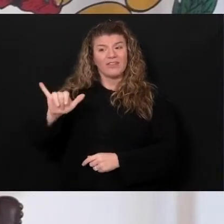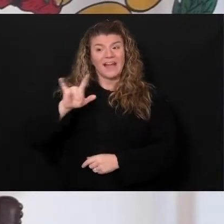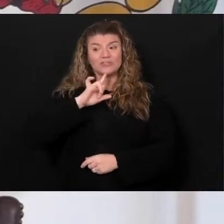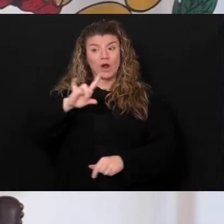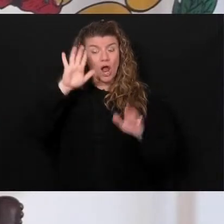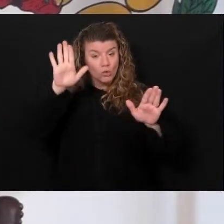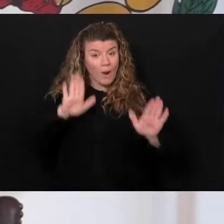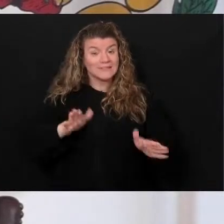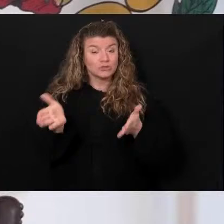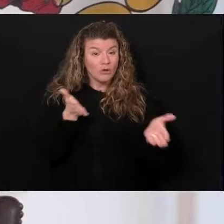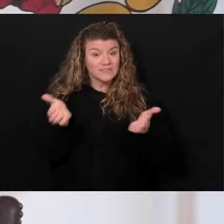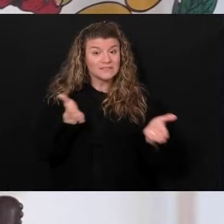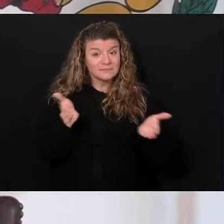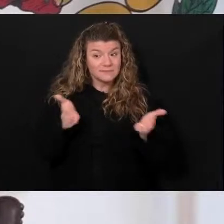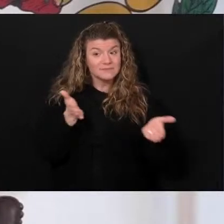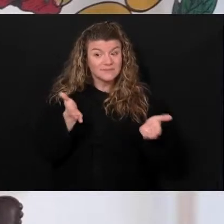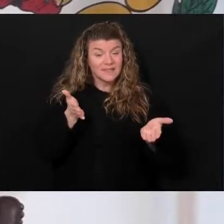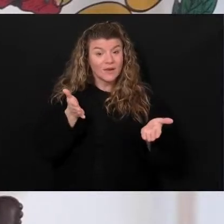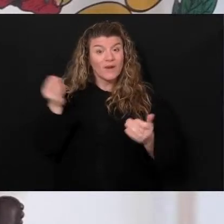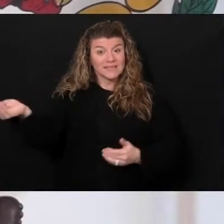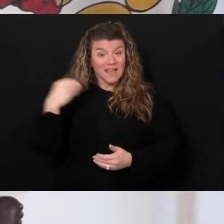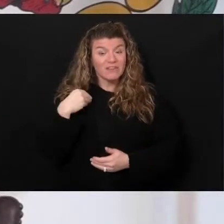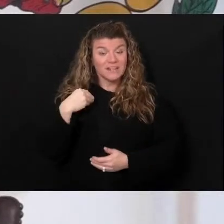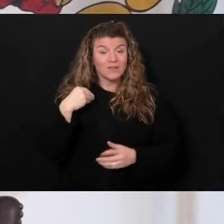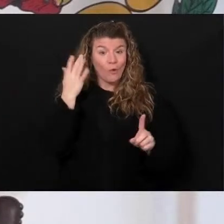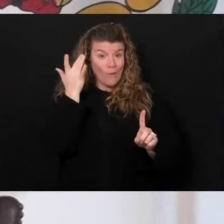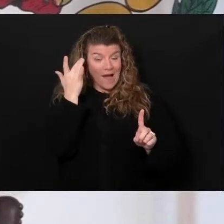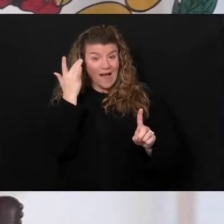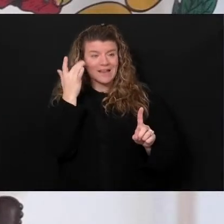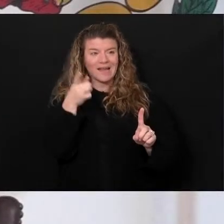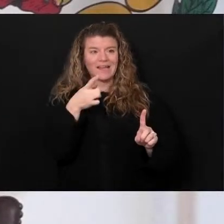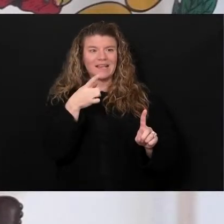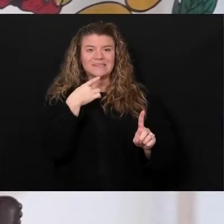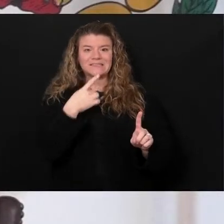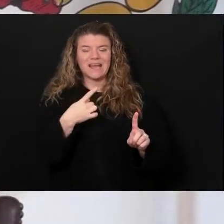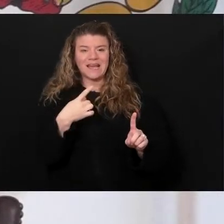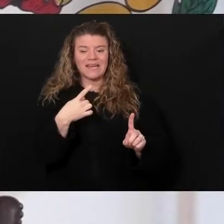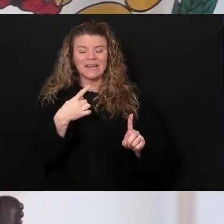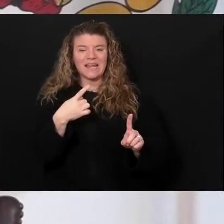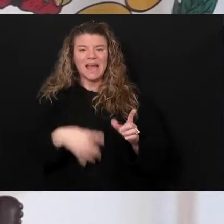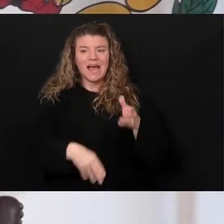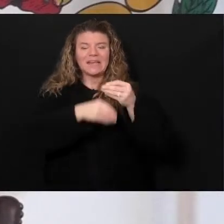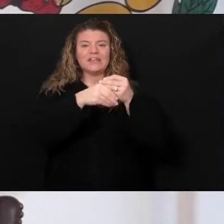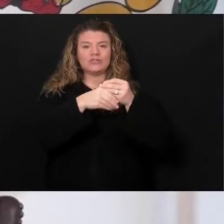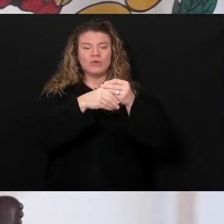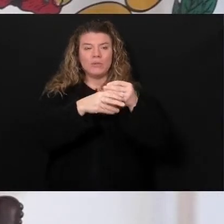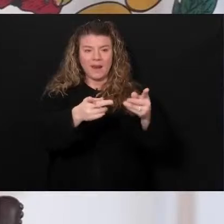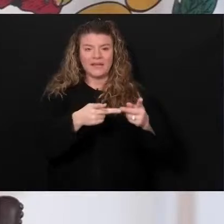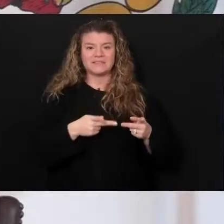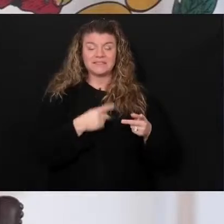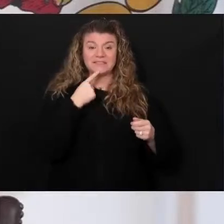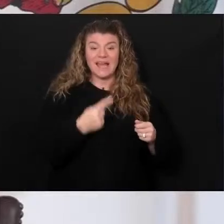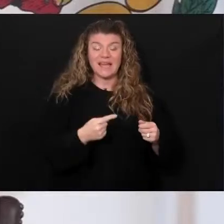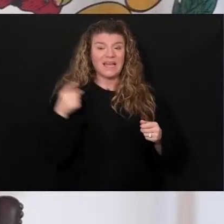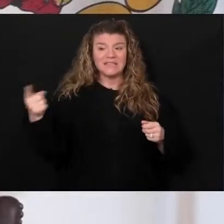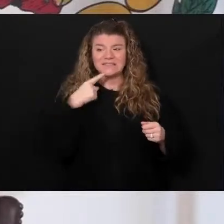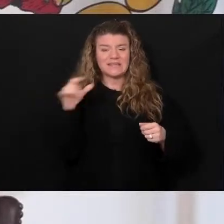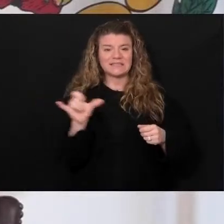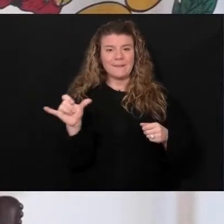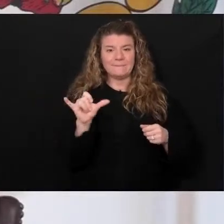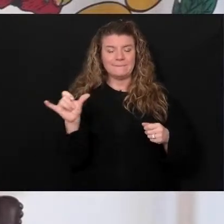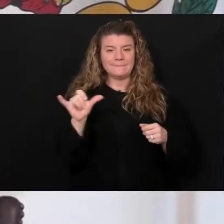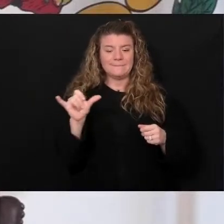great service of what Mark has given us, because basically, he's given us an additional platform to say, and he's saying the same